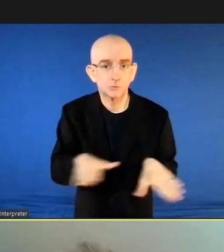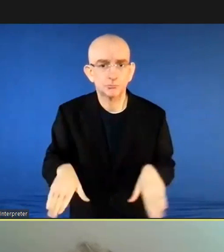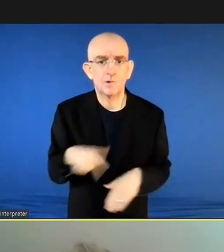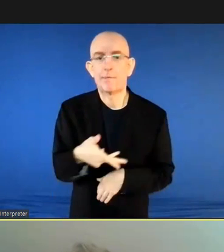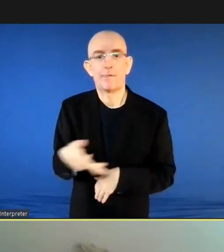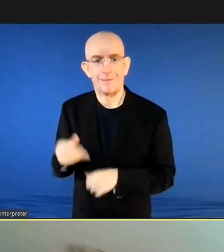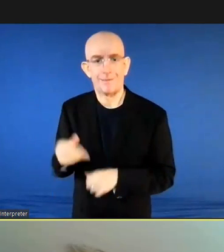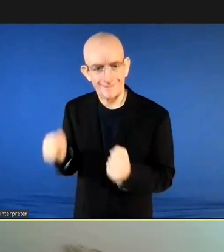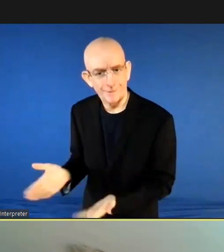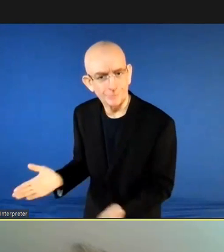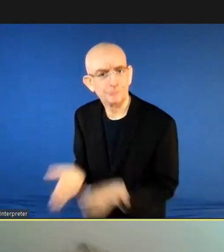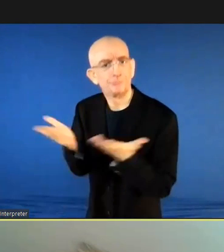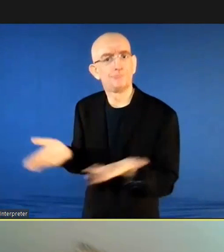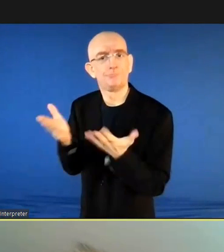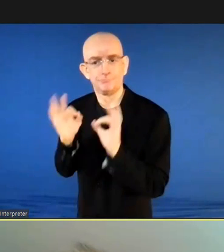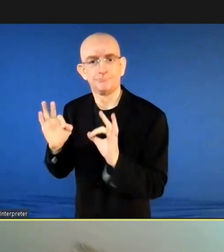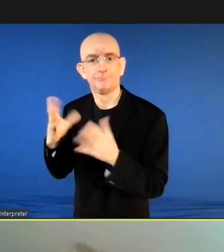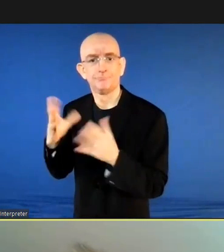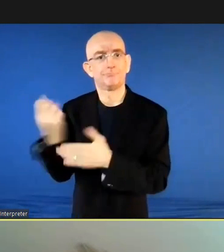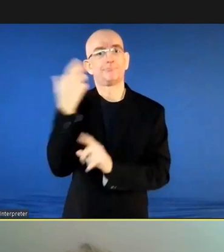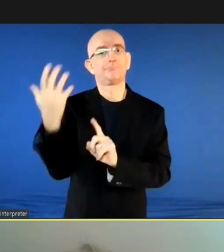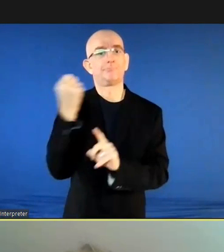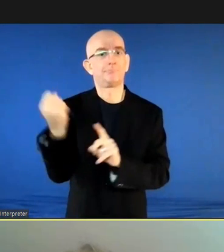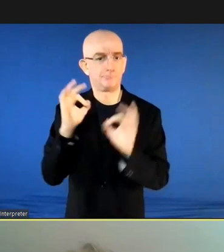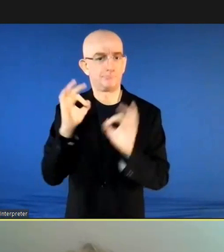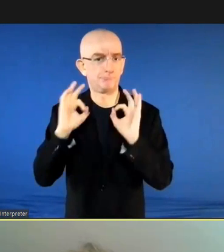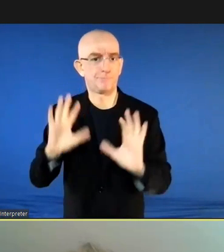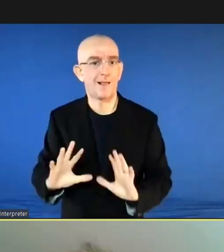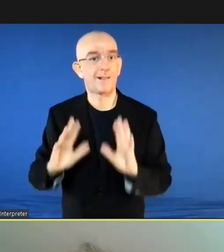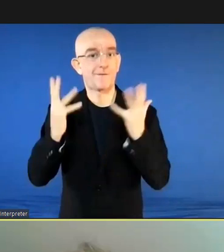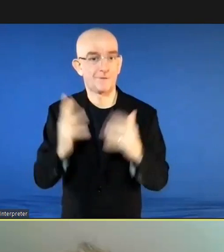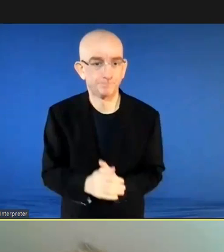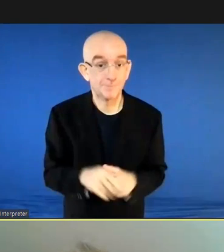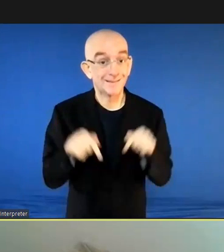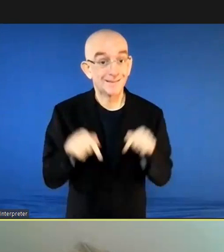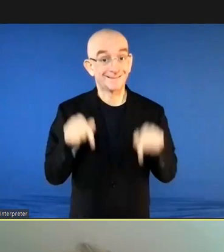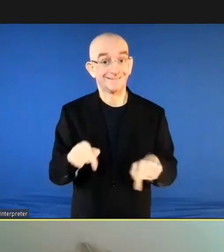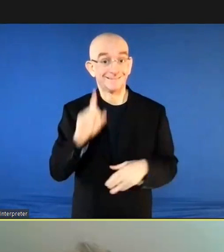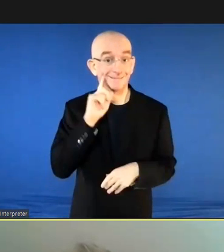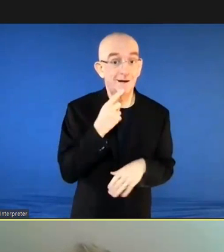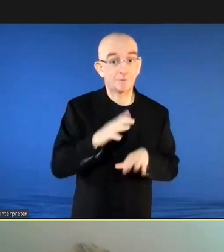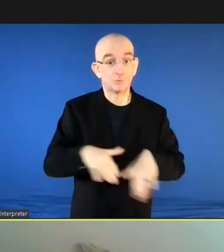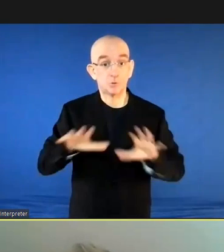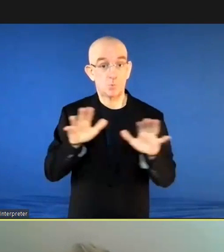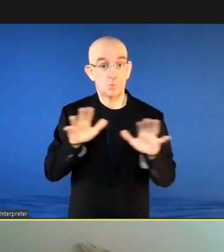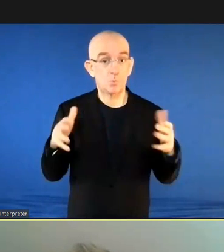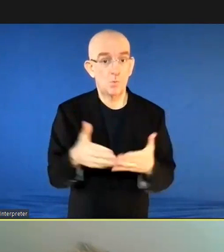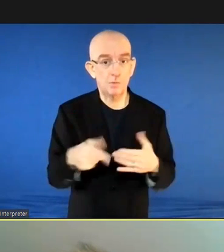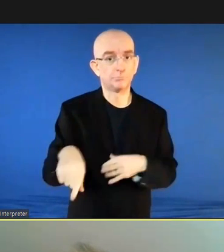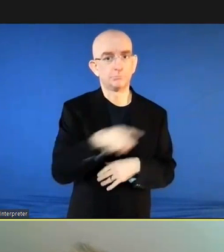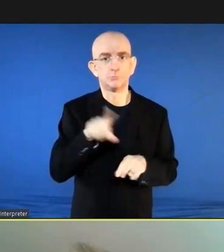parachute into countries where we don't understand the local cultural context. We don't set up and deliver our own projects and